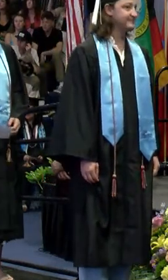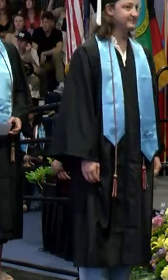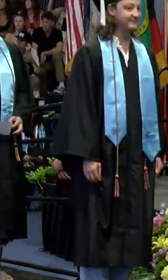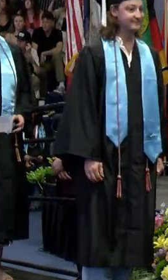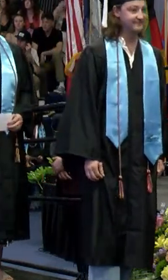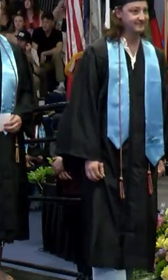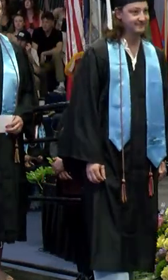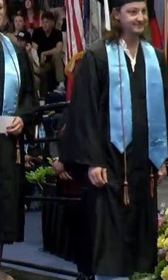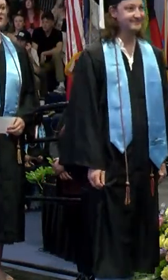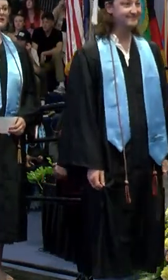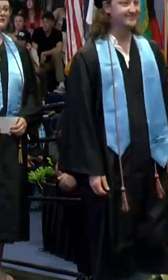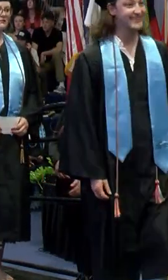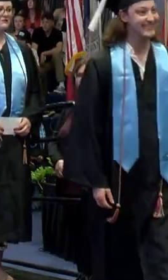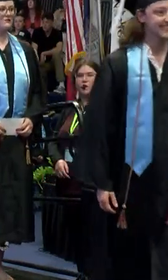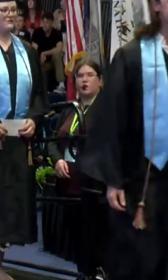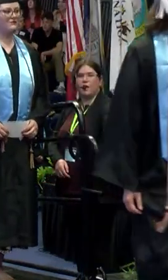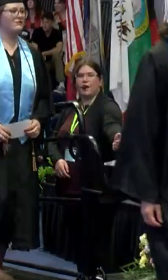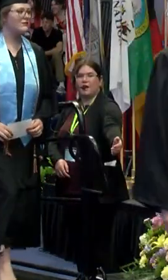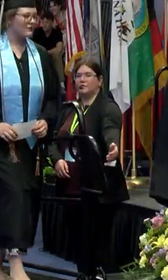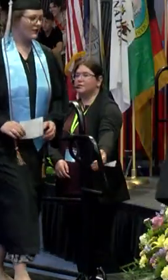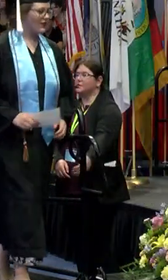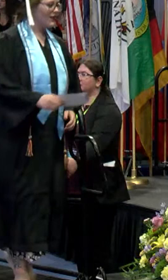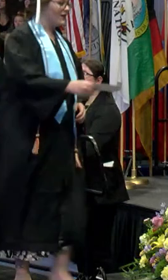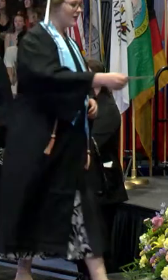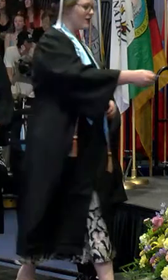Ryan McIntosh Edwards.